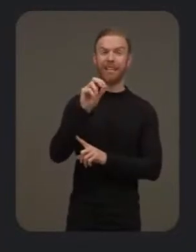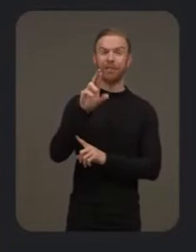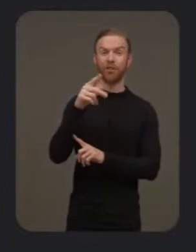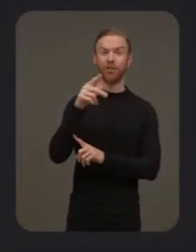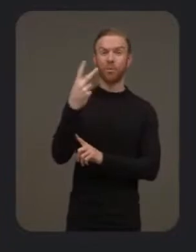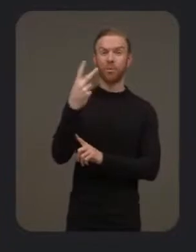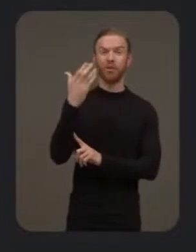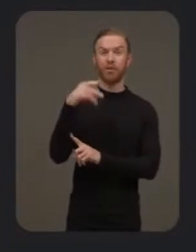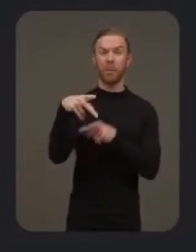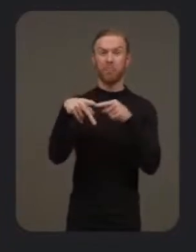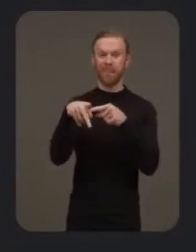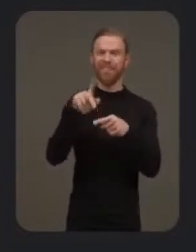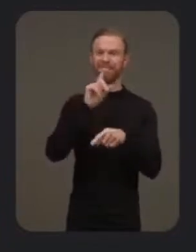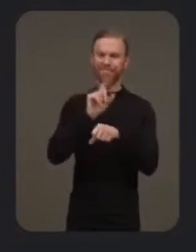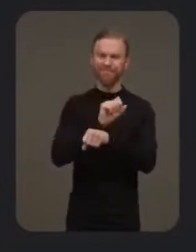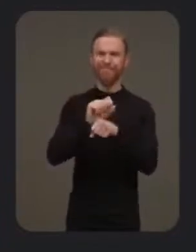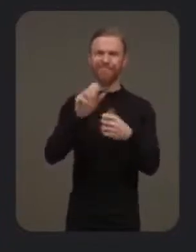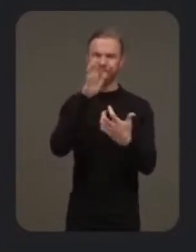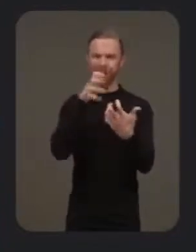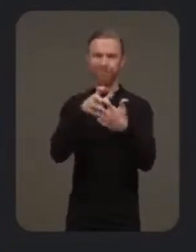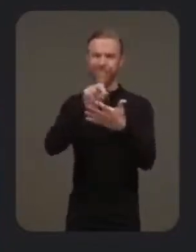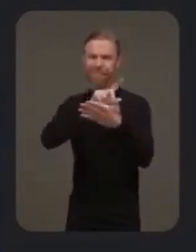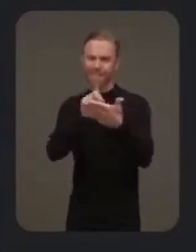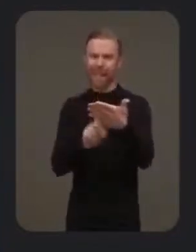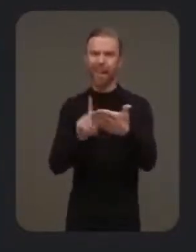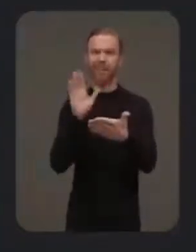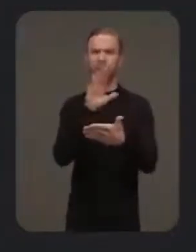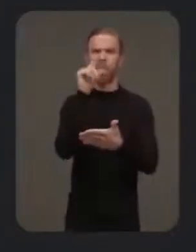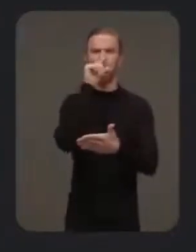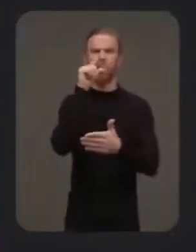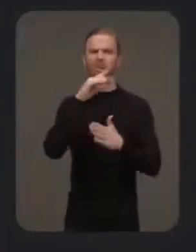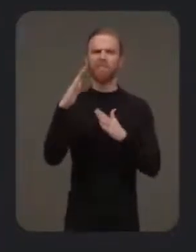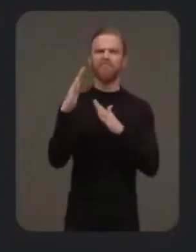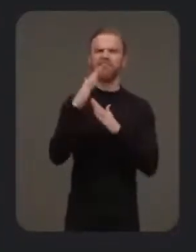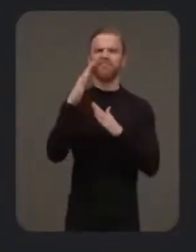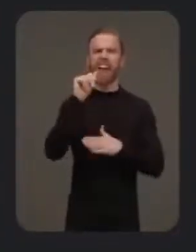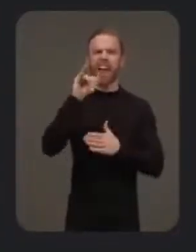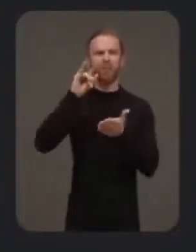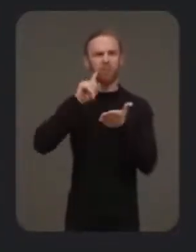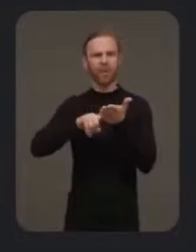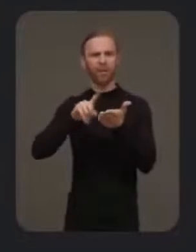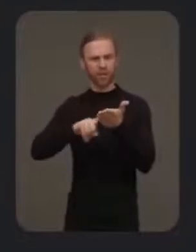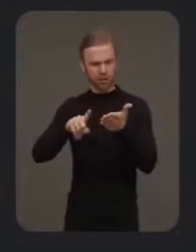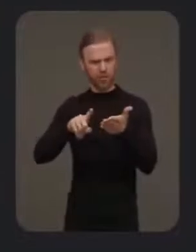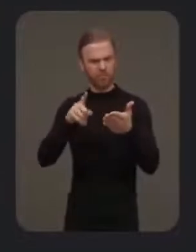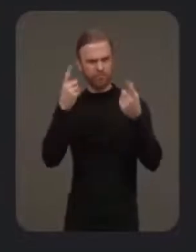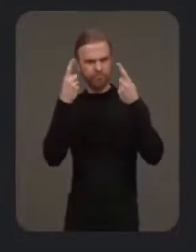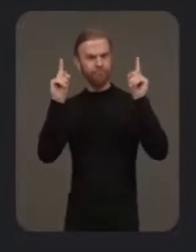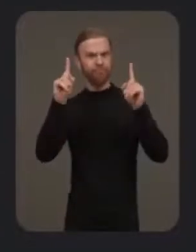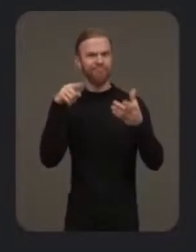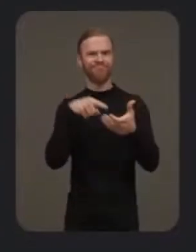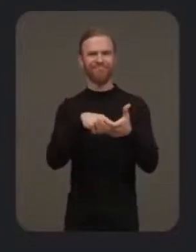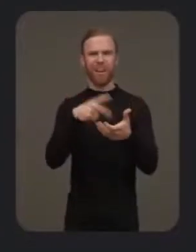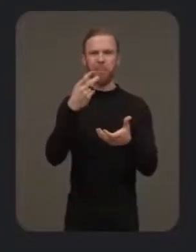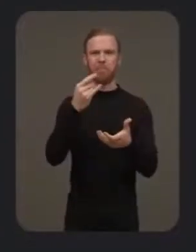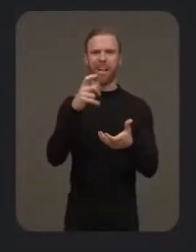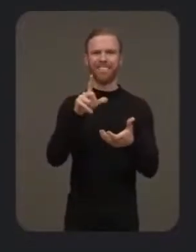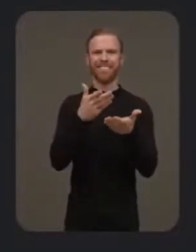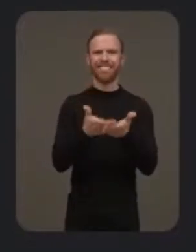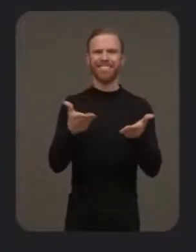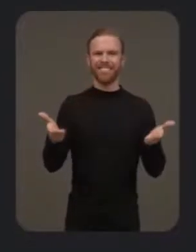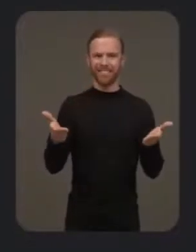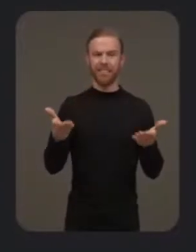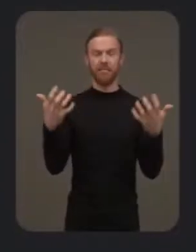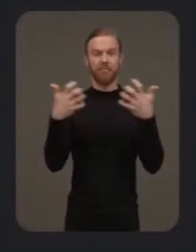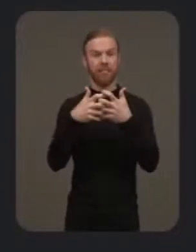custom designed to put Google's leading-edge AI research to work in our Pixel devices. By combining Tensor's